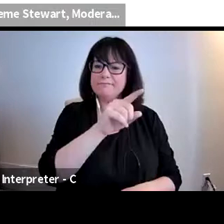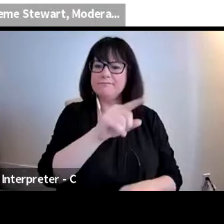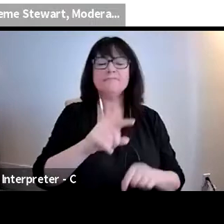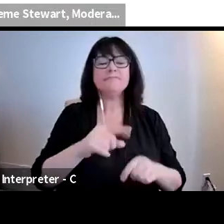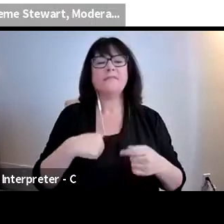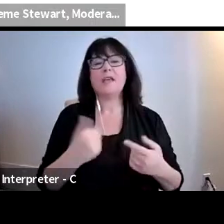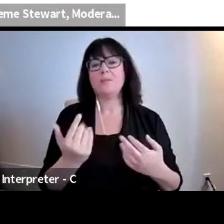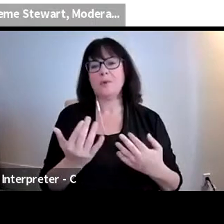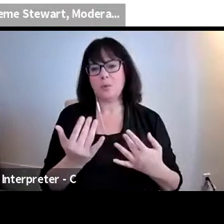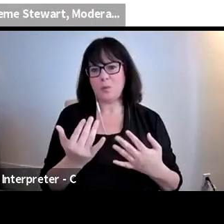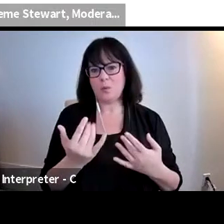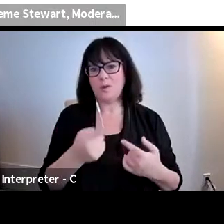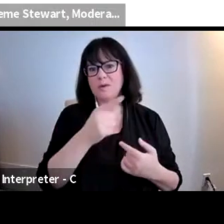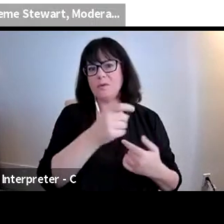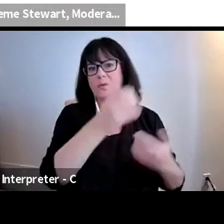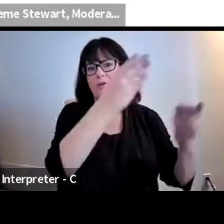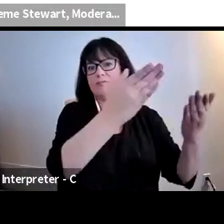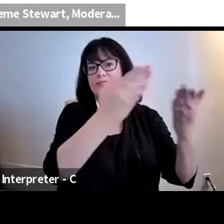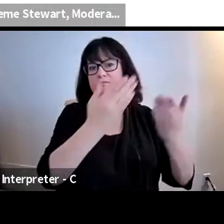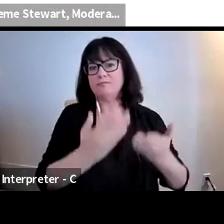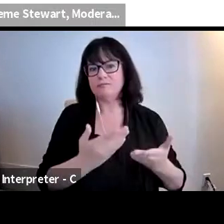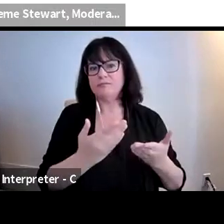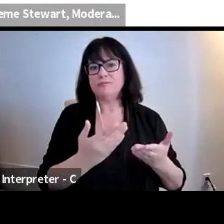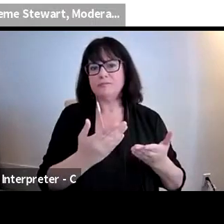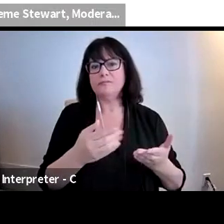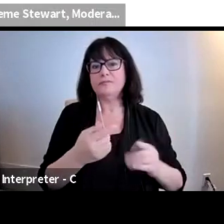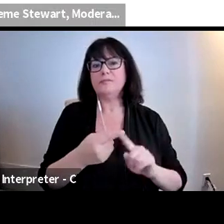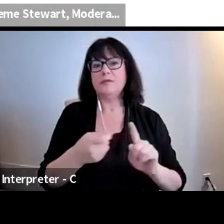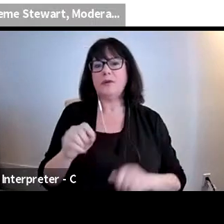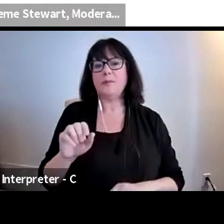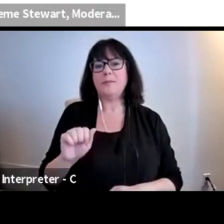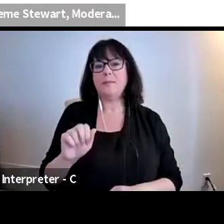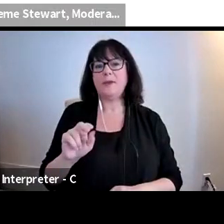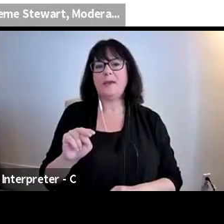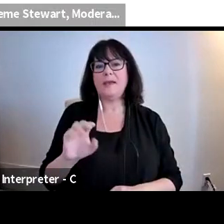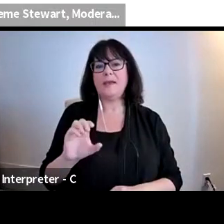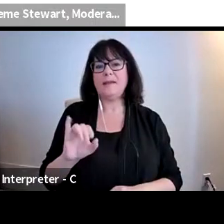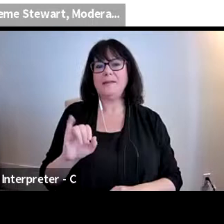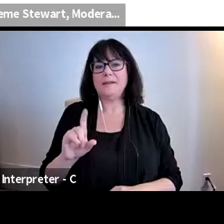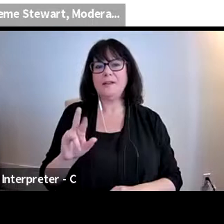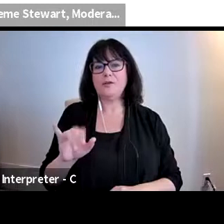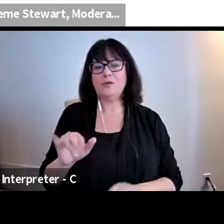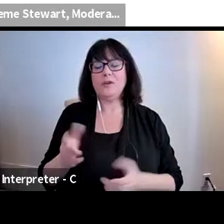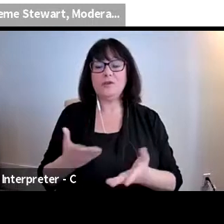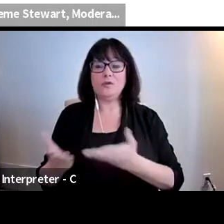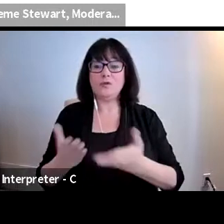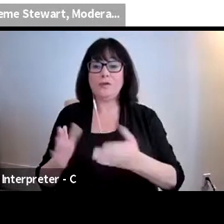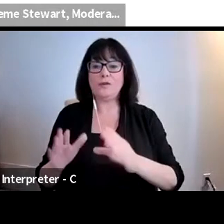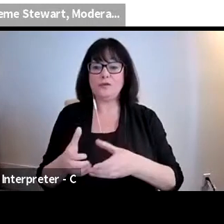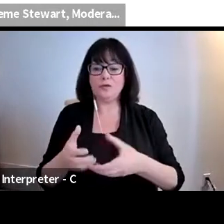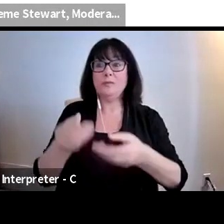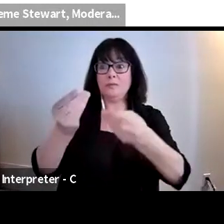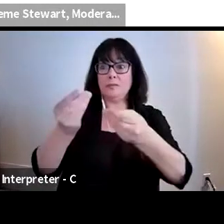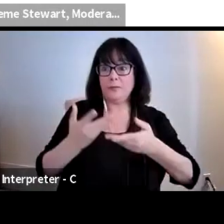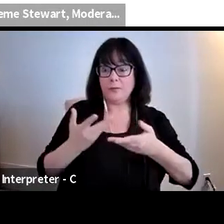recommendation to come from ancillary services in the very near future, and then we'll be taking that through the